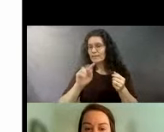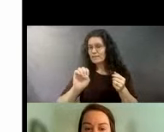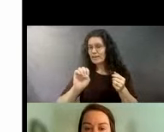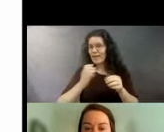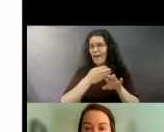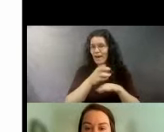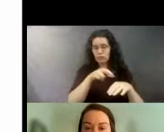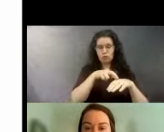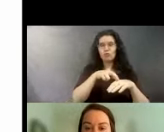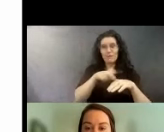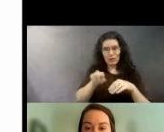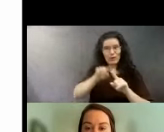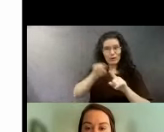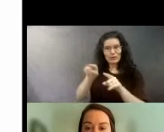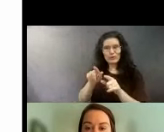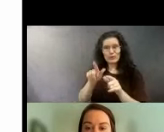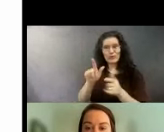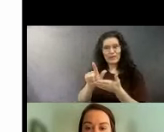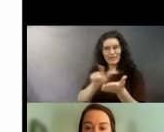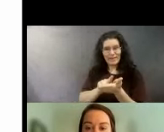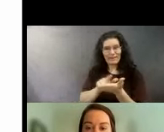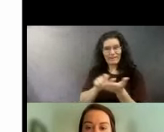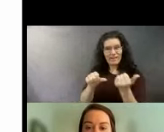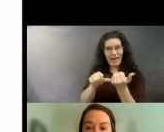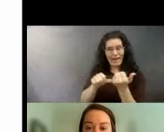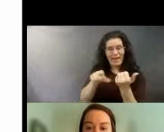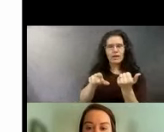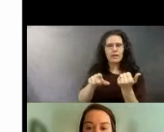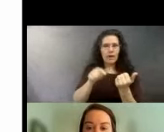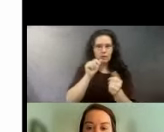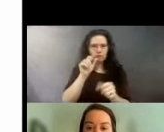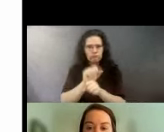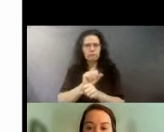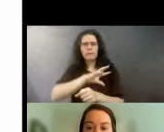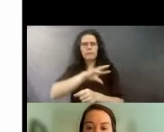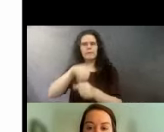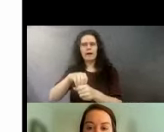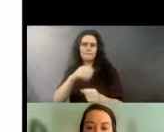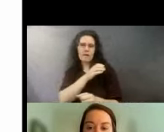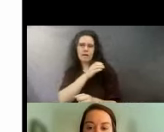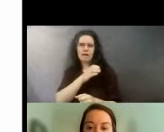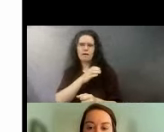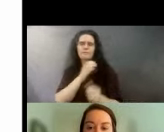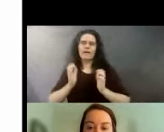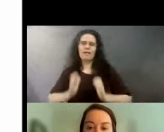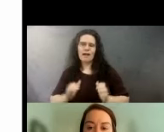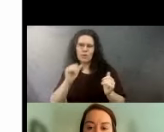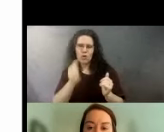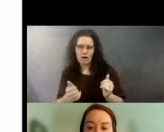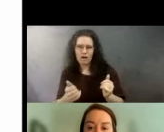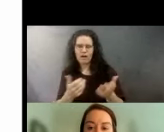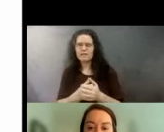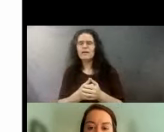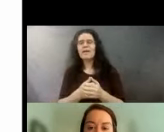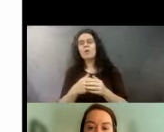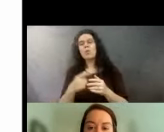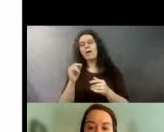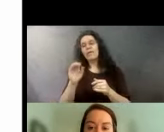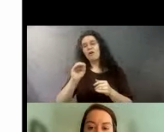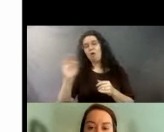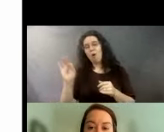bit more challenging when the referral and legal aid attorney is located off site. I would say, off-site, it